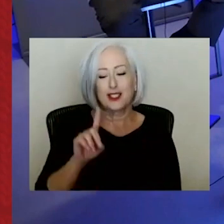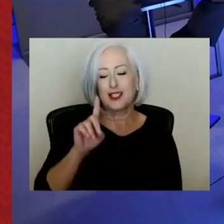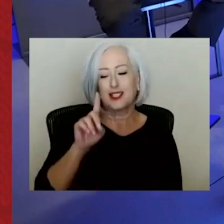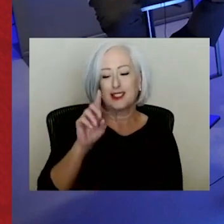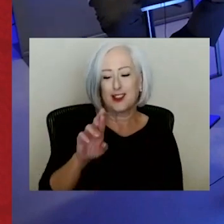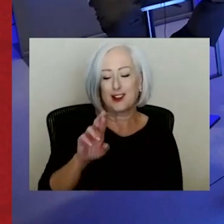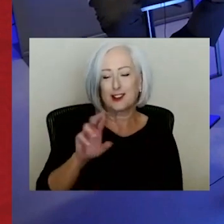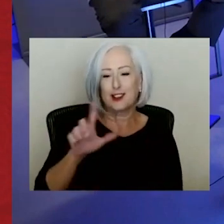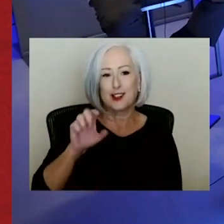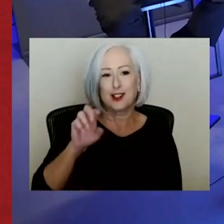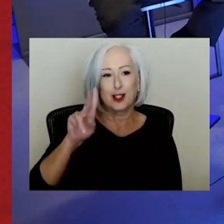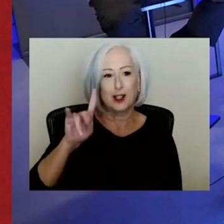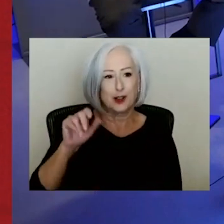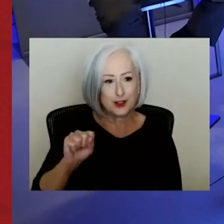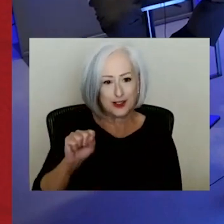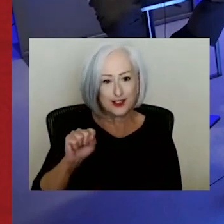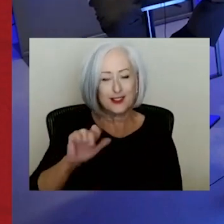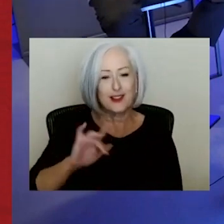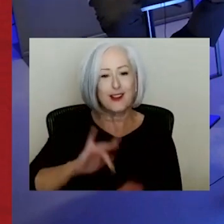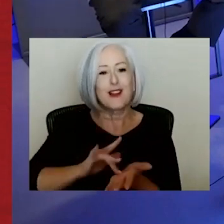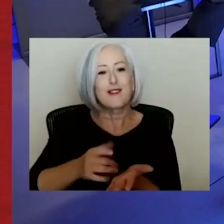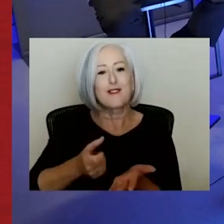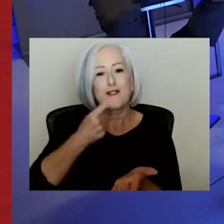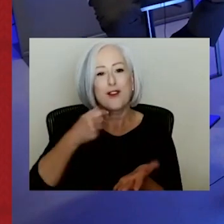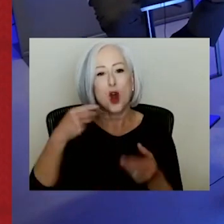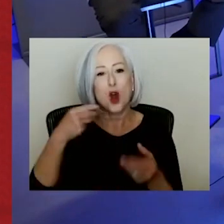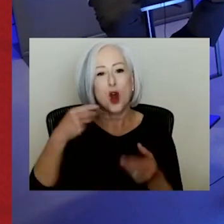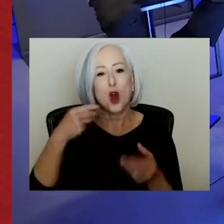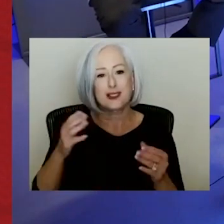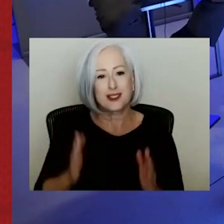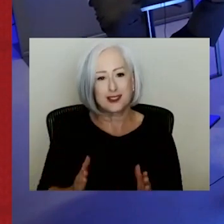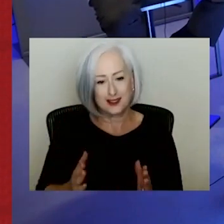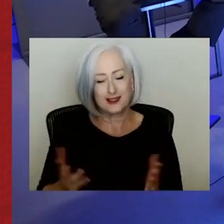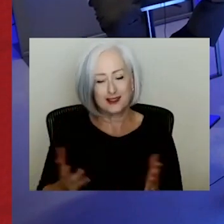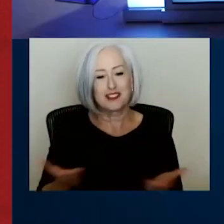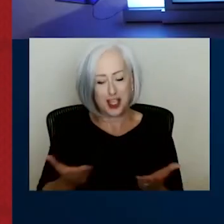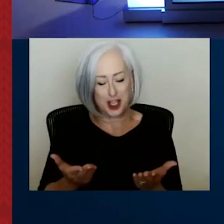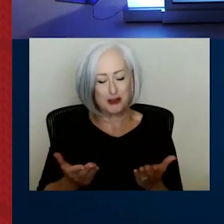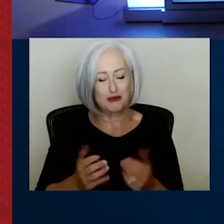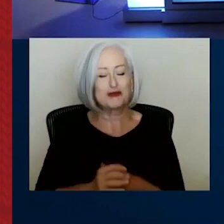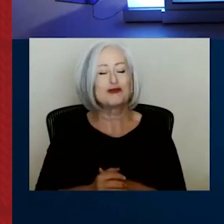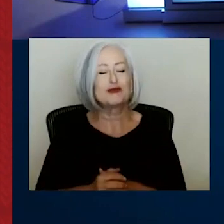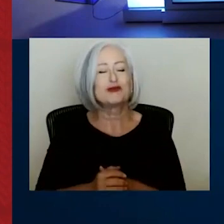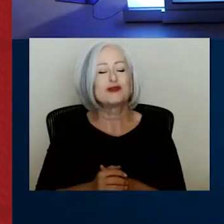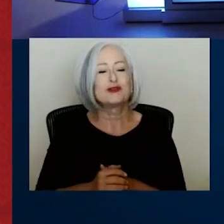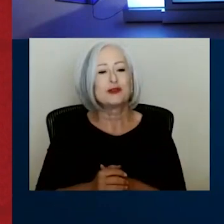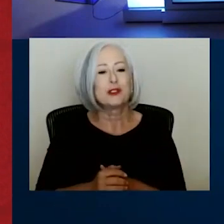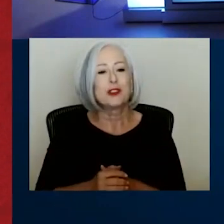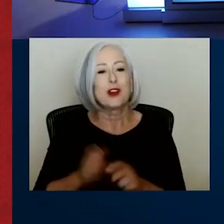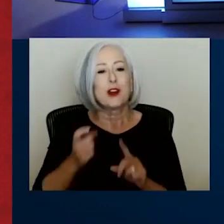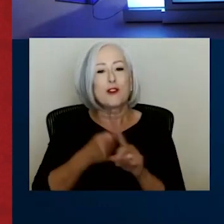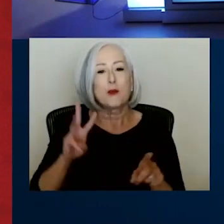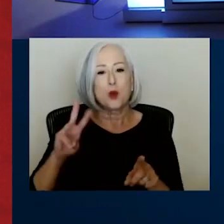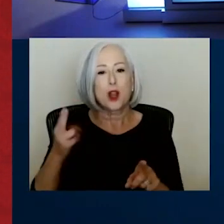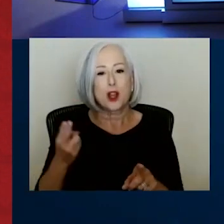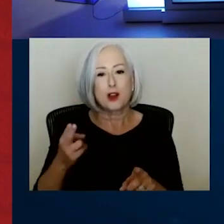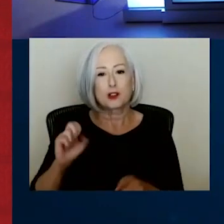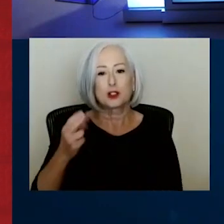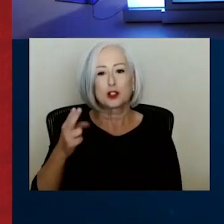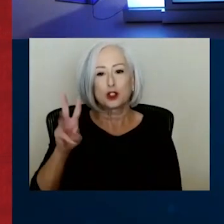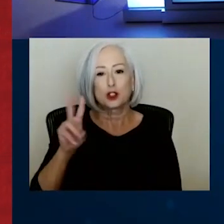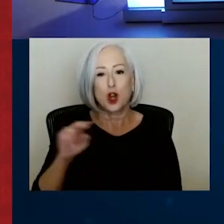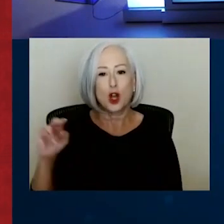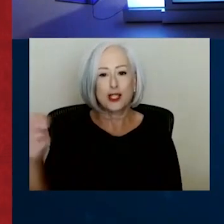of Pharmacy here at the Health System. And joining us live from our supply warehouse in Shawnee is Janie Ott, the Health